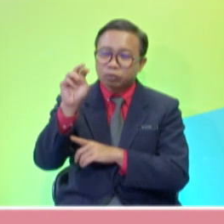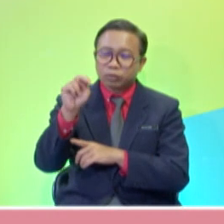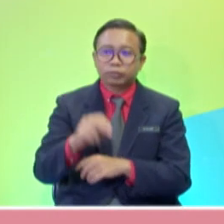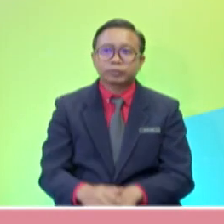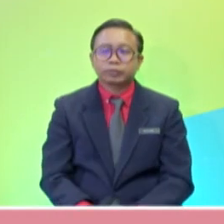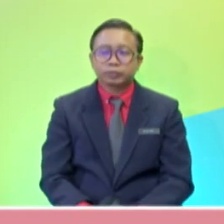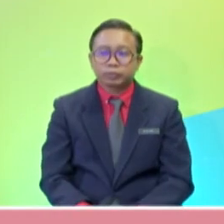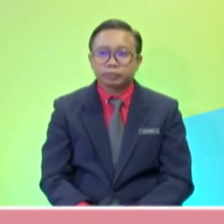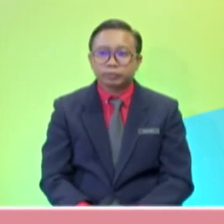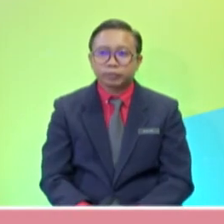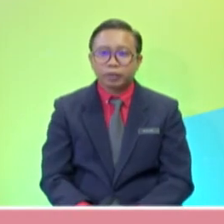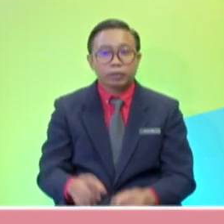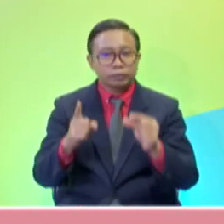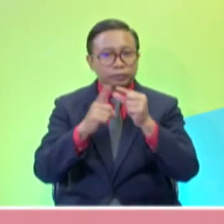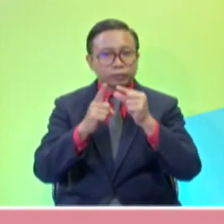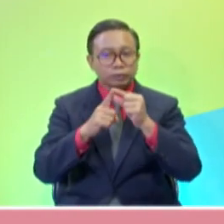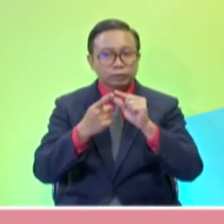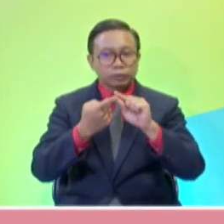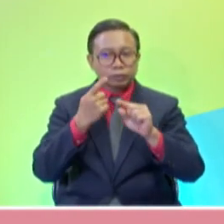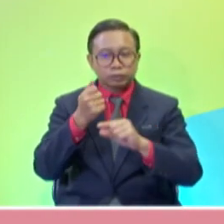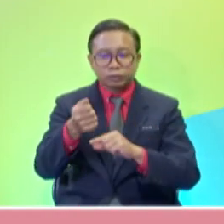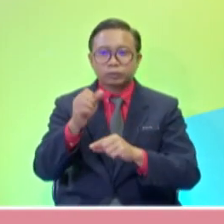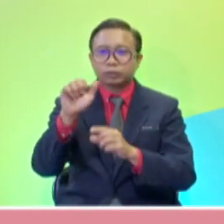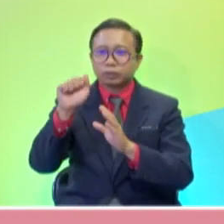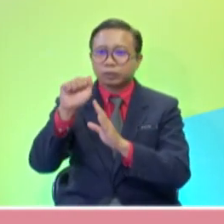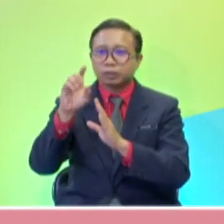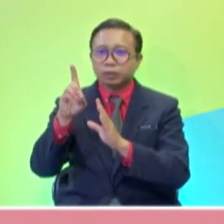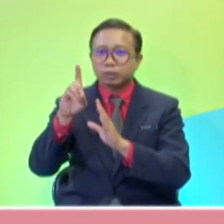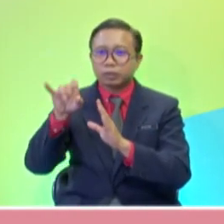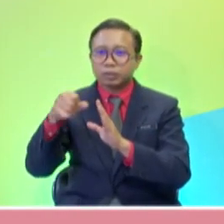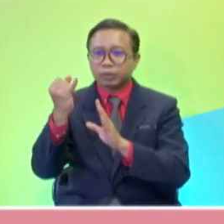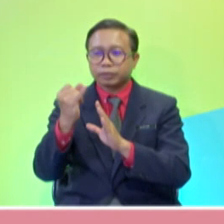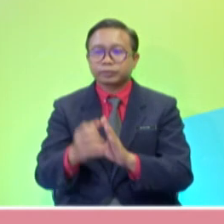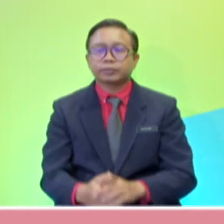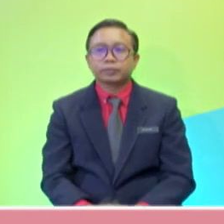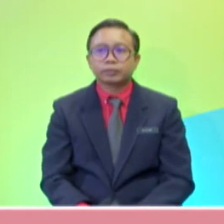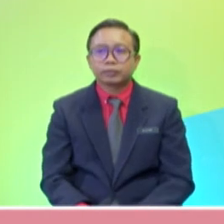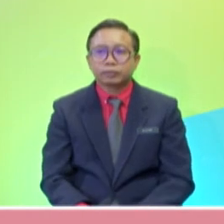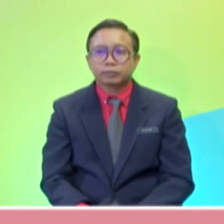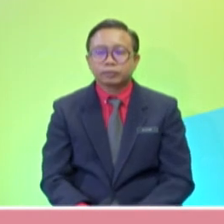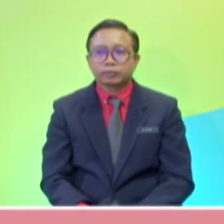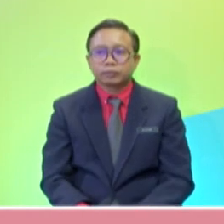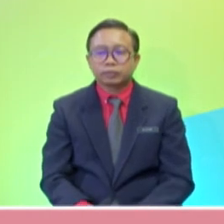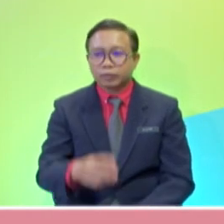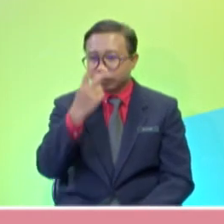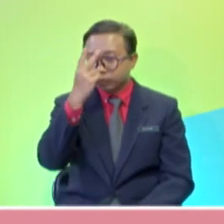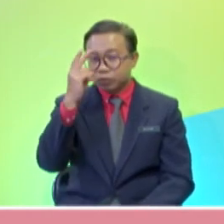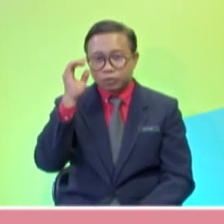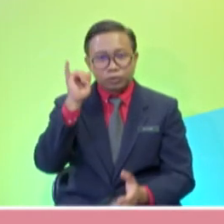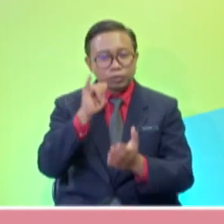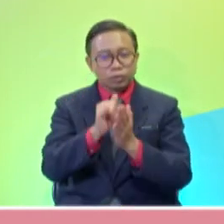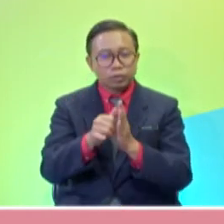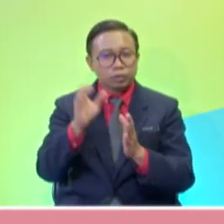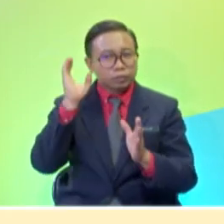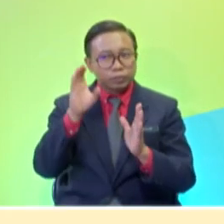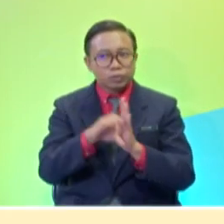Frida, few words from you, adjectives to describe your feelings and what you see. When I saw this picture,